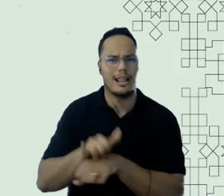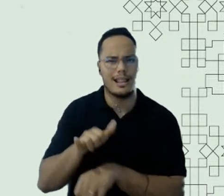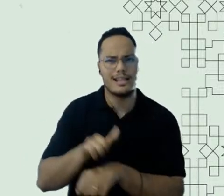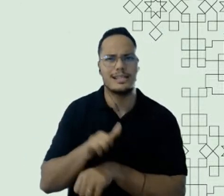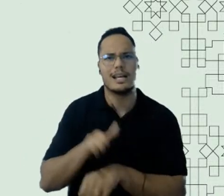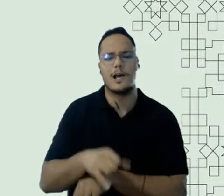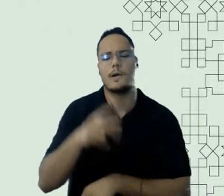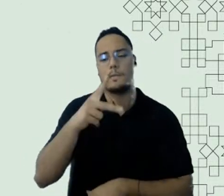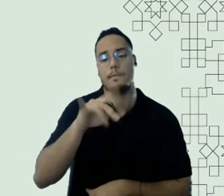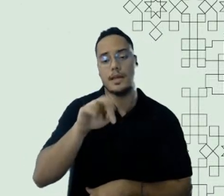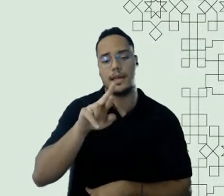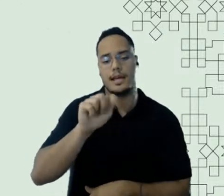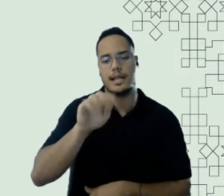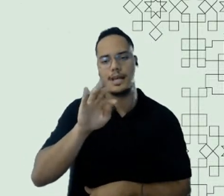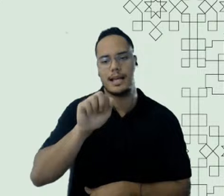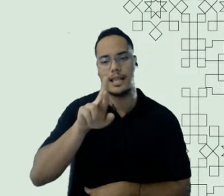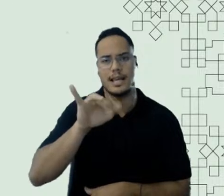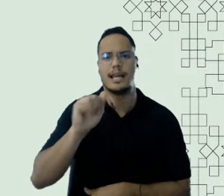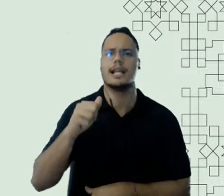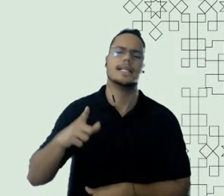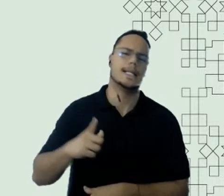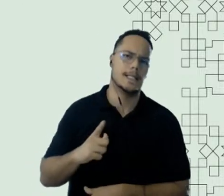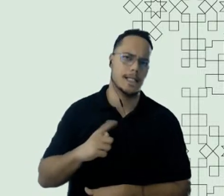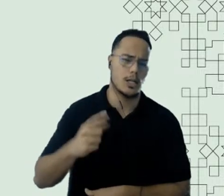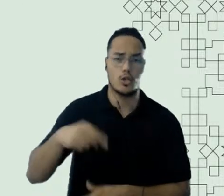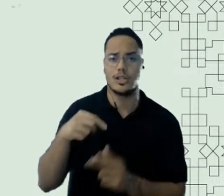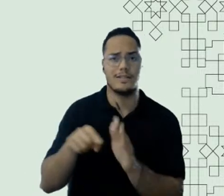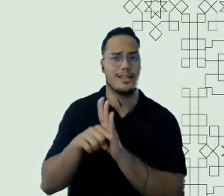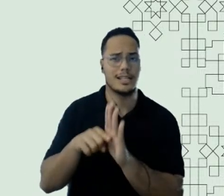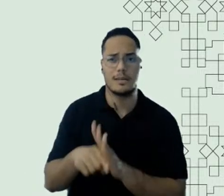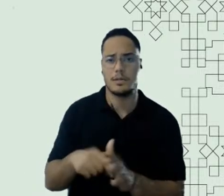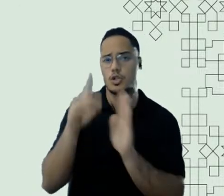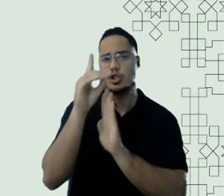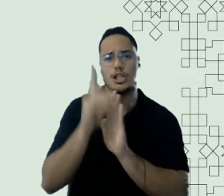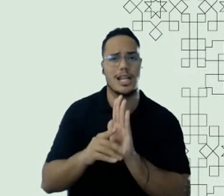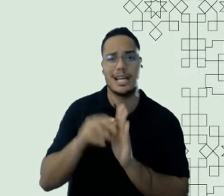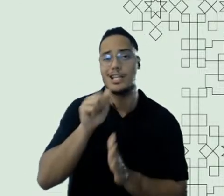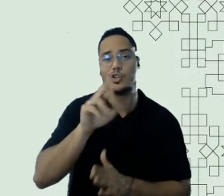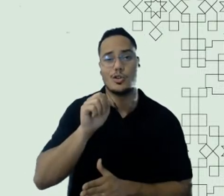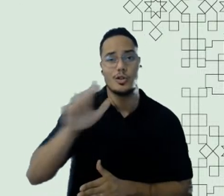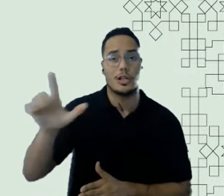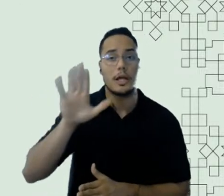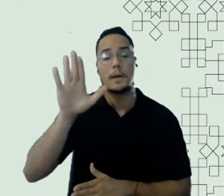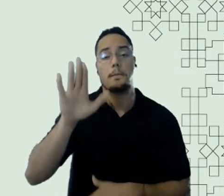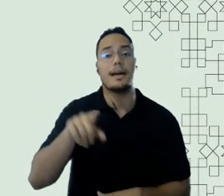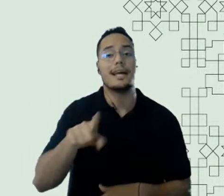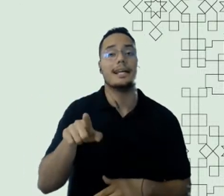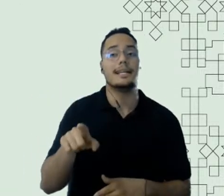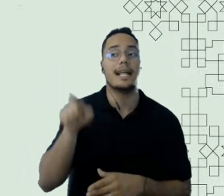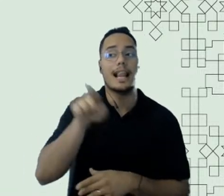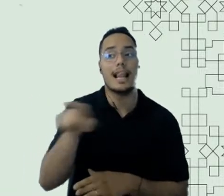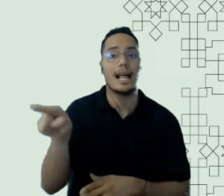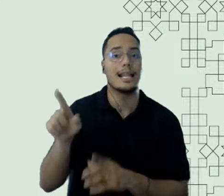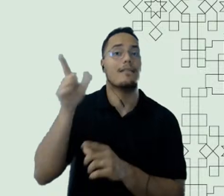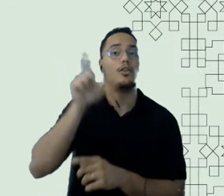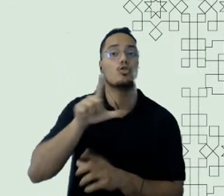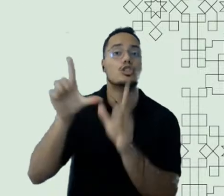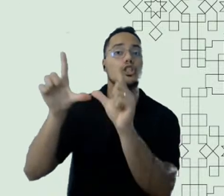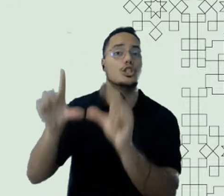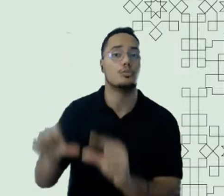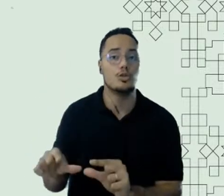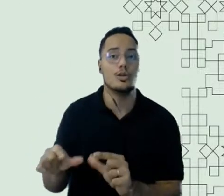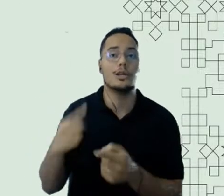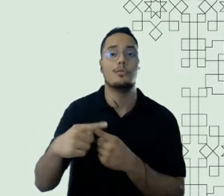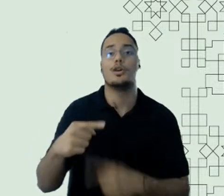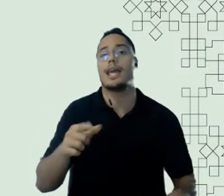of legitimate services. So the focus was not so much about piracy. And then there was still